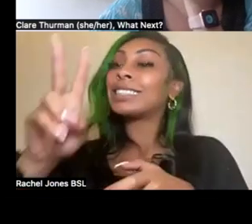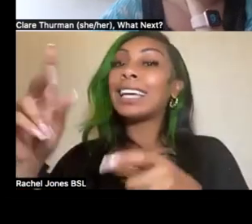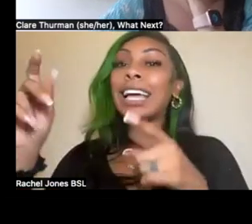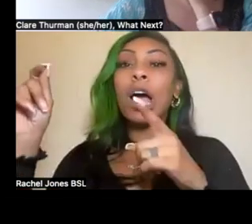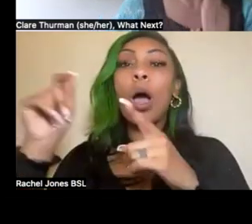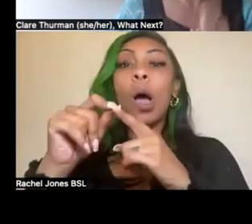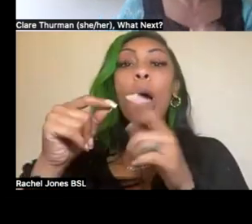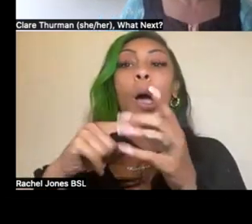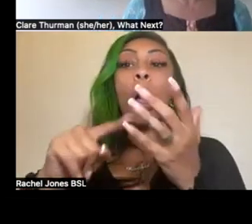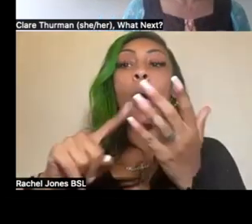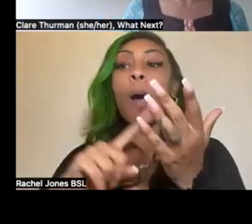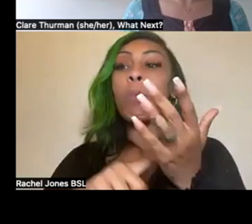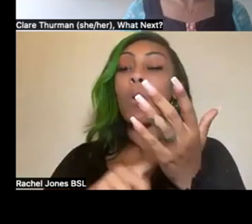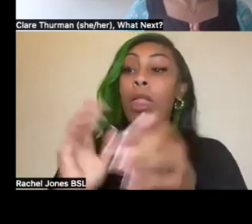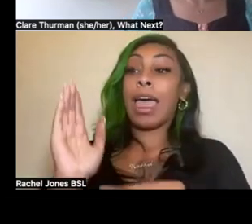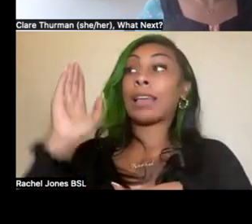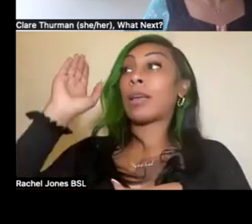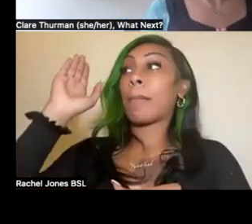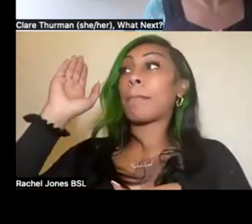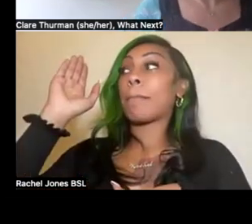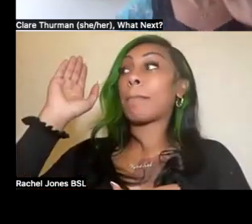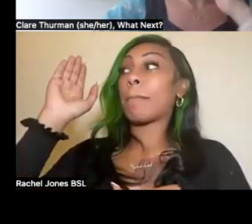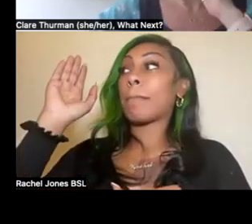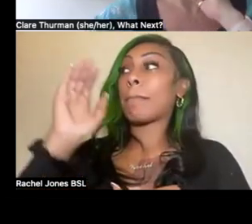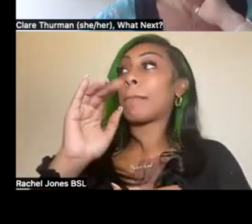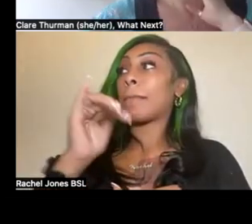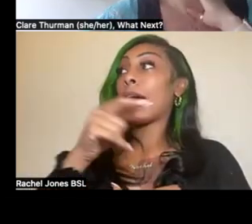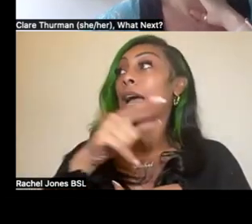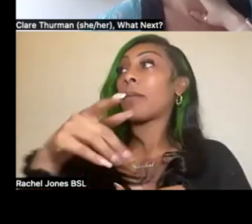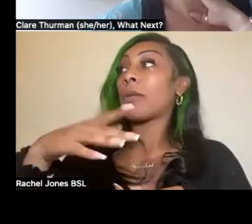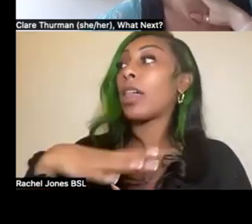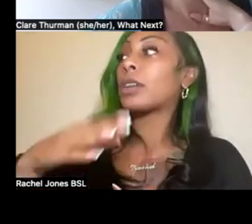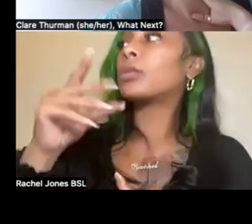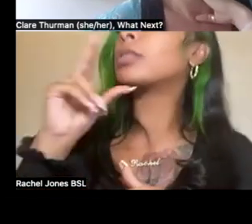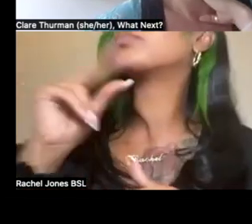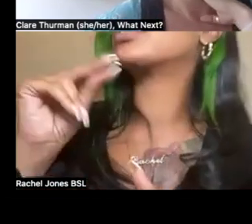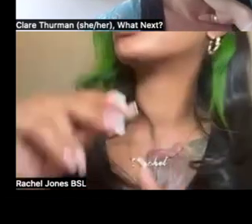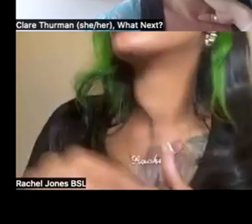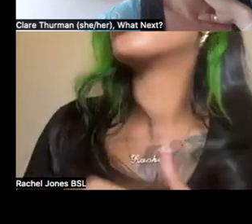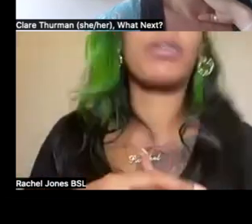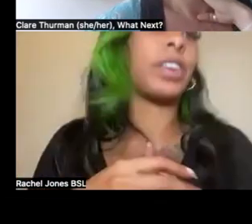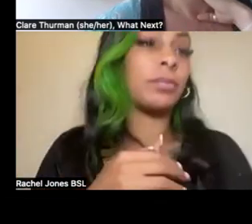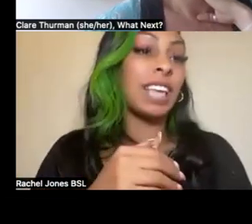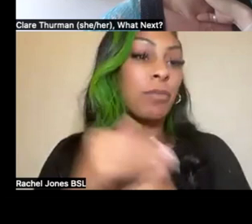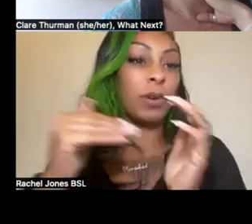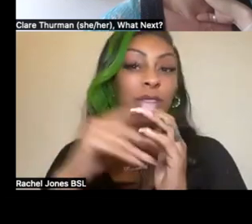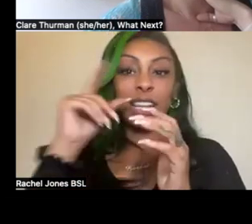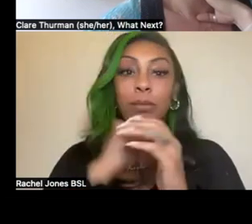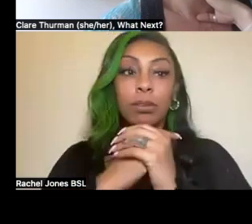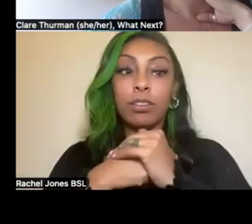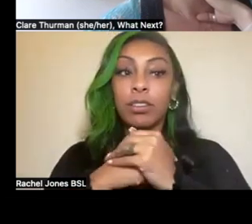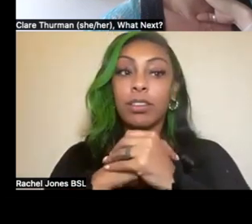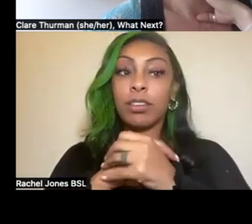up. So perhaps, Paul, would you like to speak? Shall I just take my hand down so it doesn't stay up